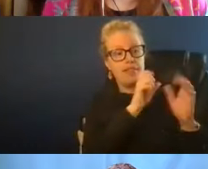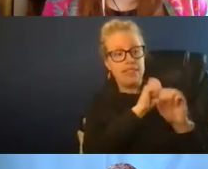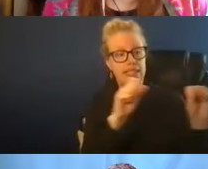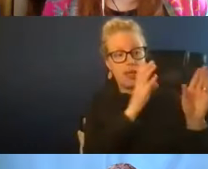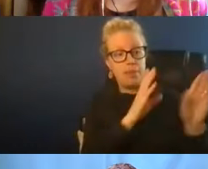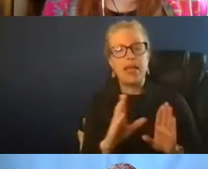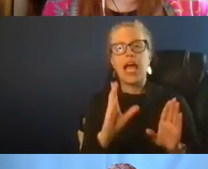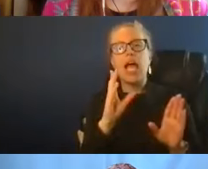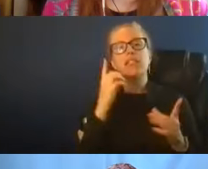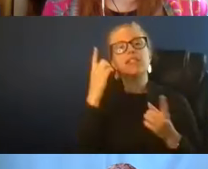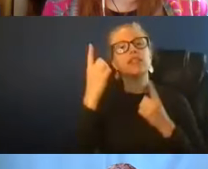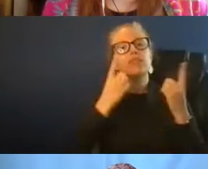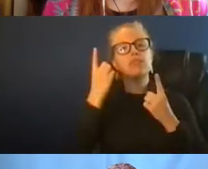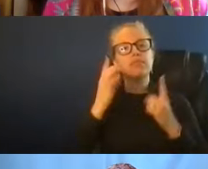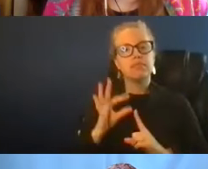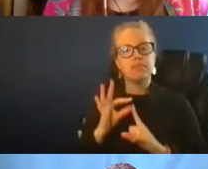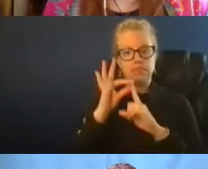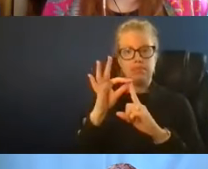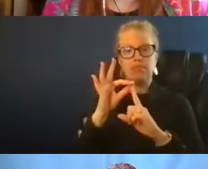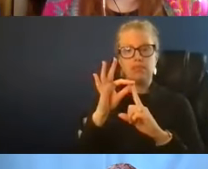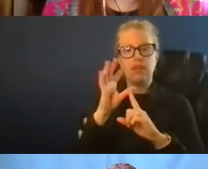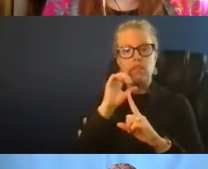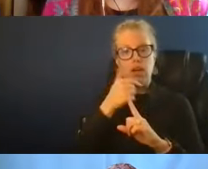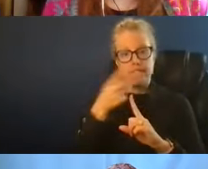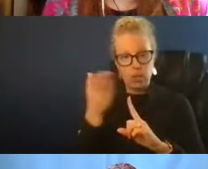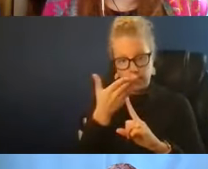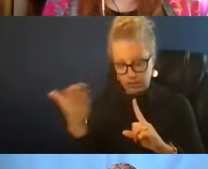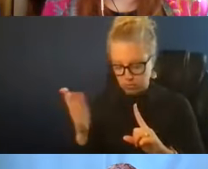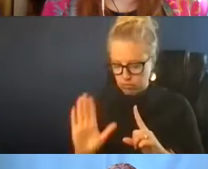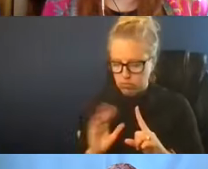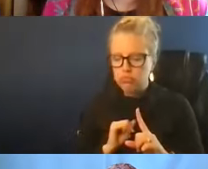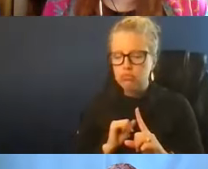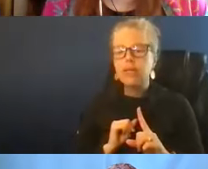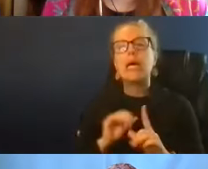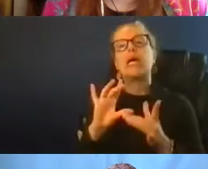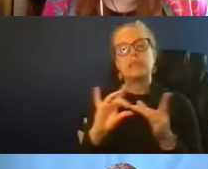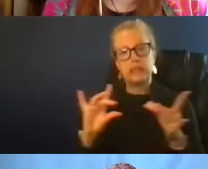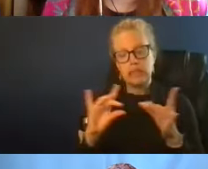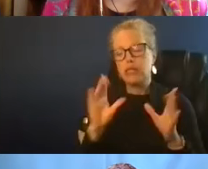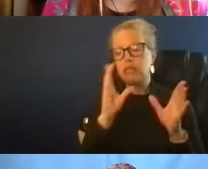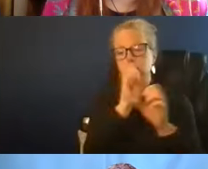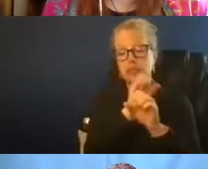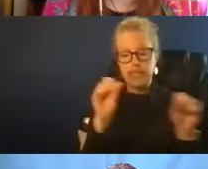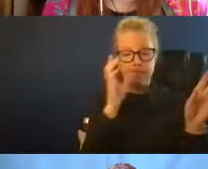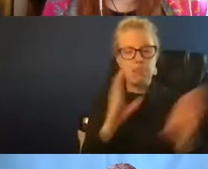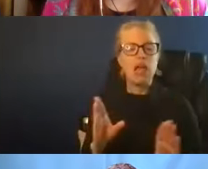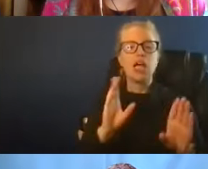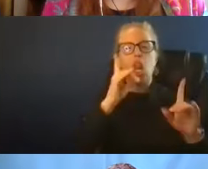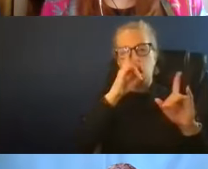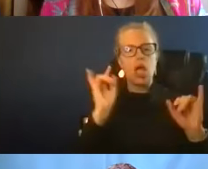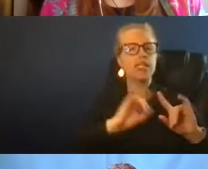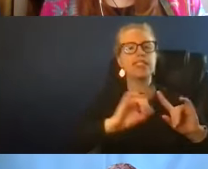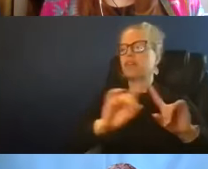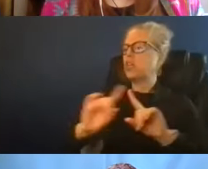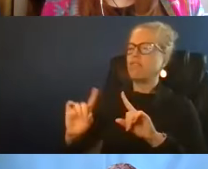special consideration to a couple of things. Like I said, safety plans are different for different people,